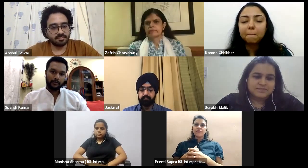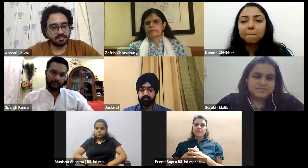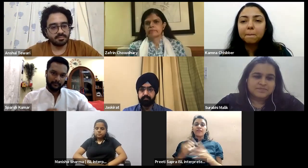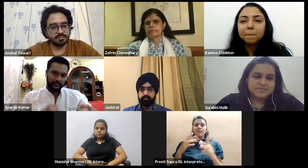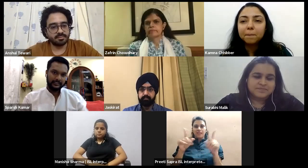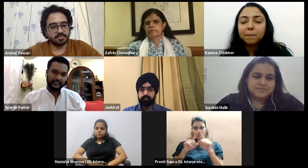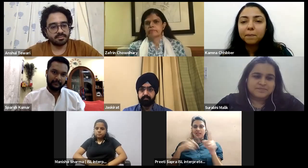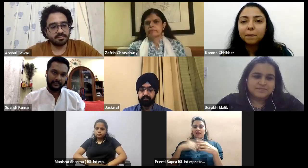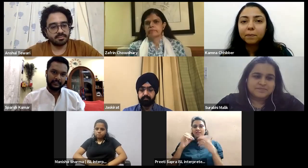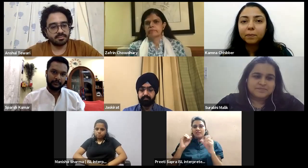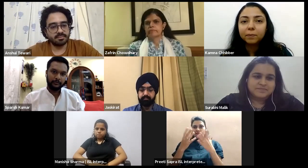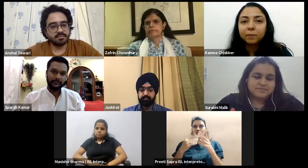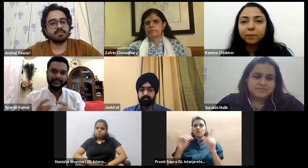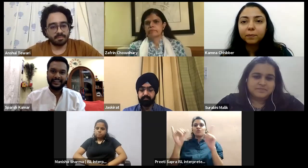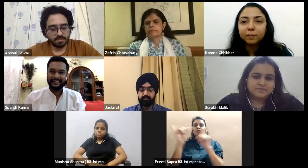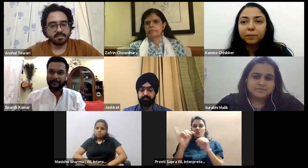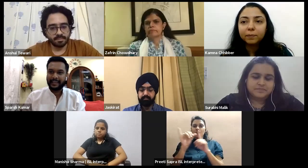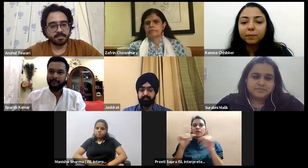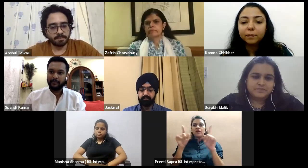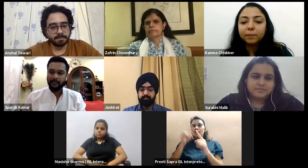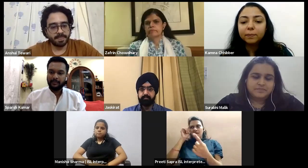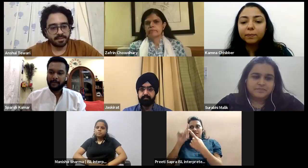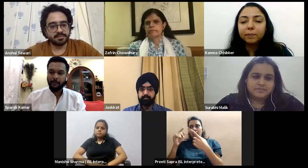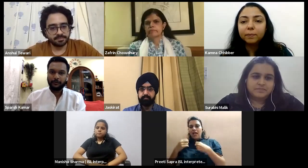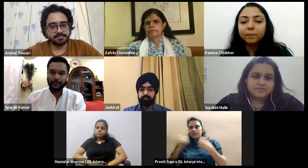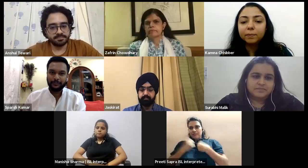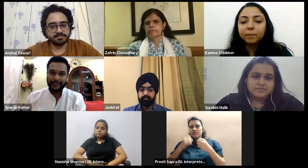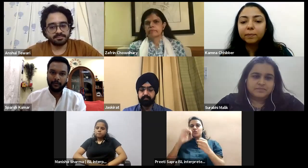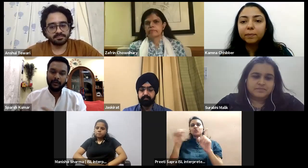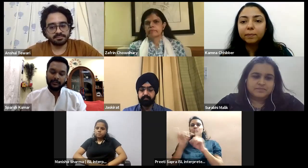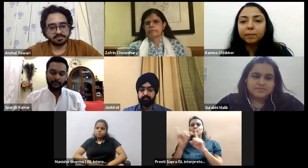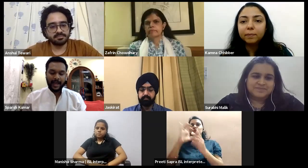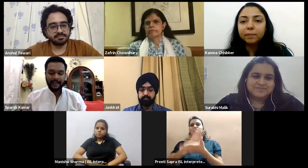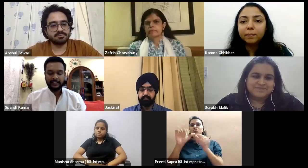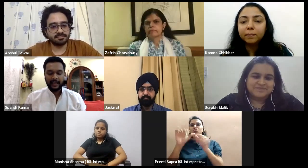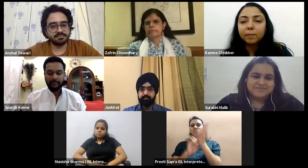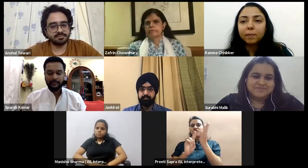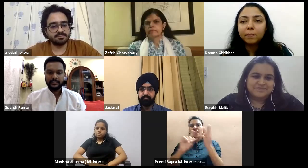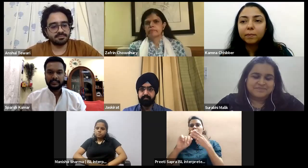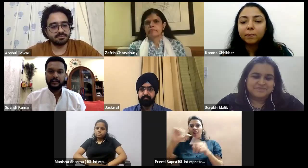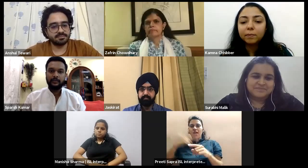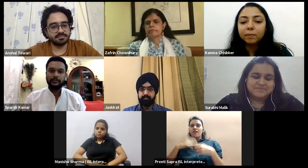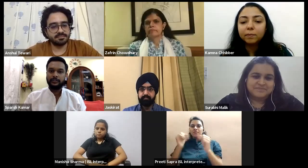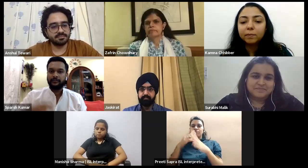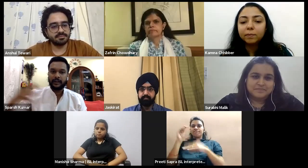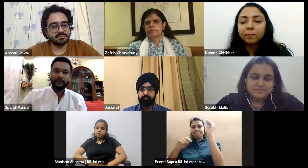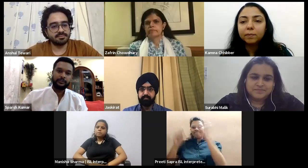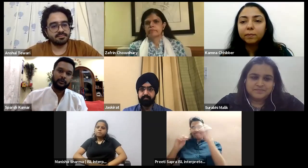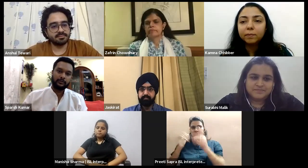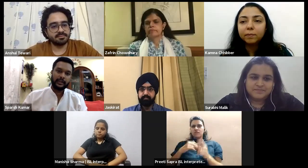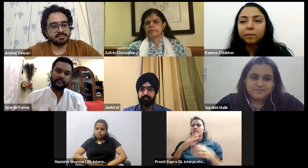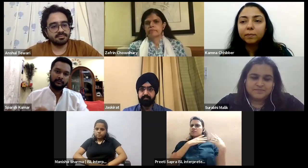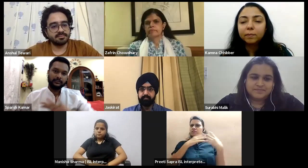YouTube not with this purpose, but then it became my most watched video. So what actually happened was I started the whole journey of